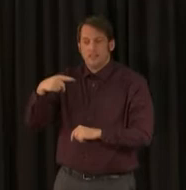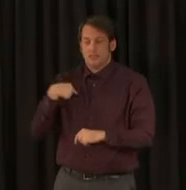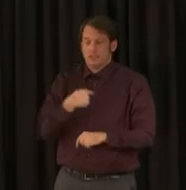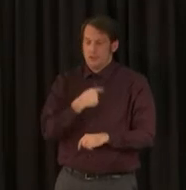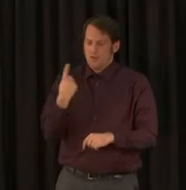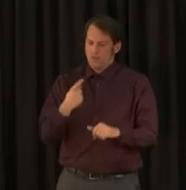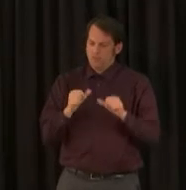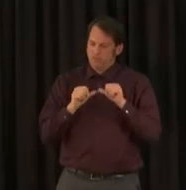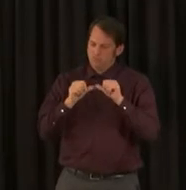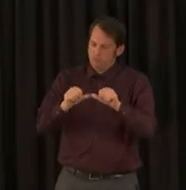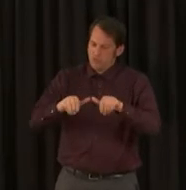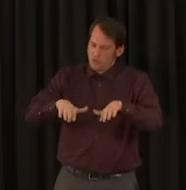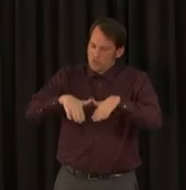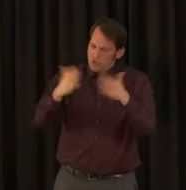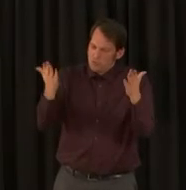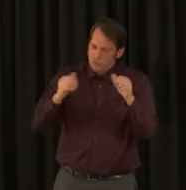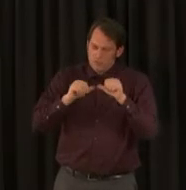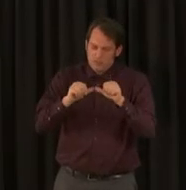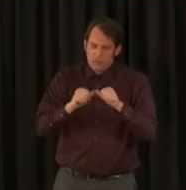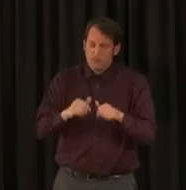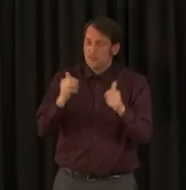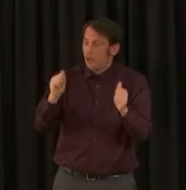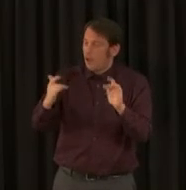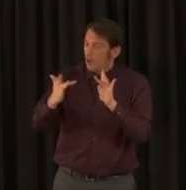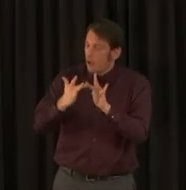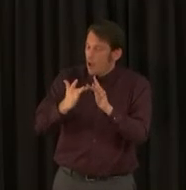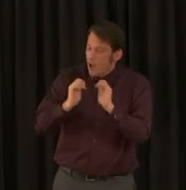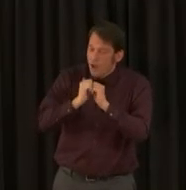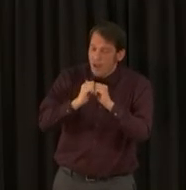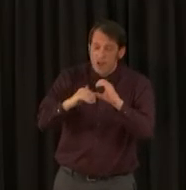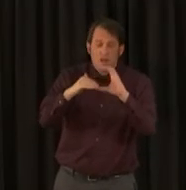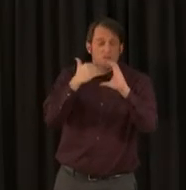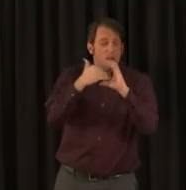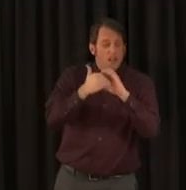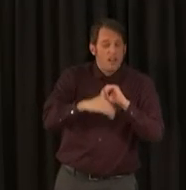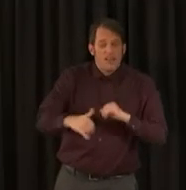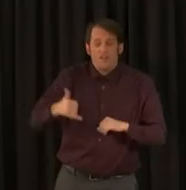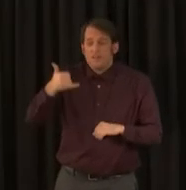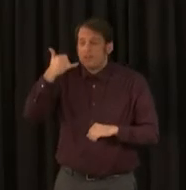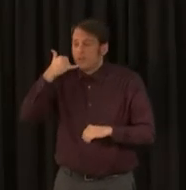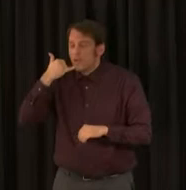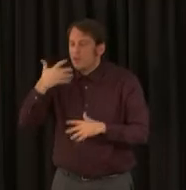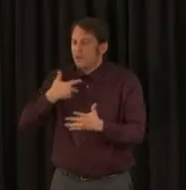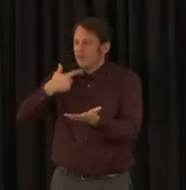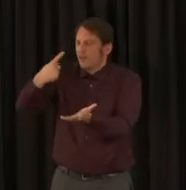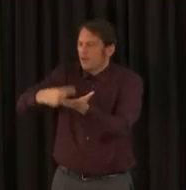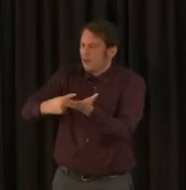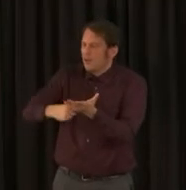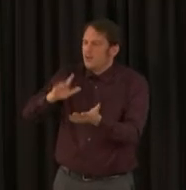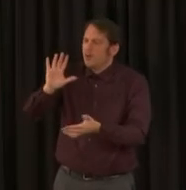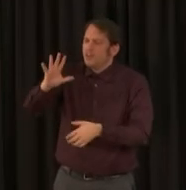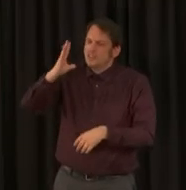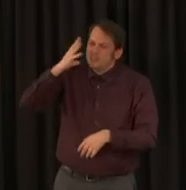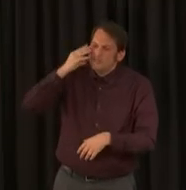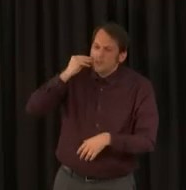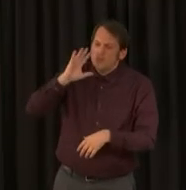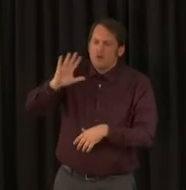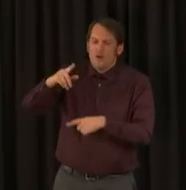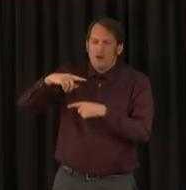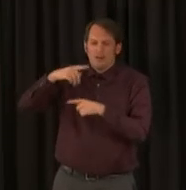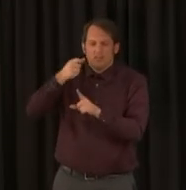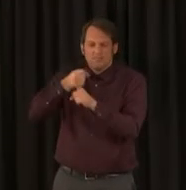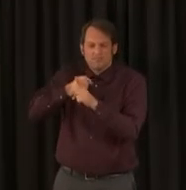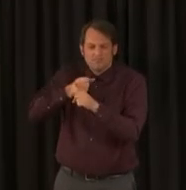reach out via email, set up the phone call, talk to you, and really learn your story. And it's not,